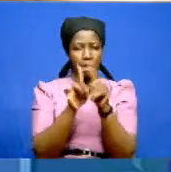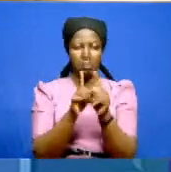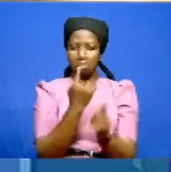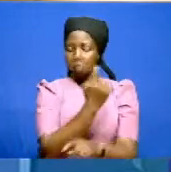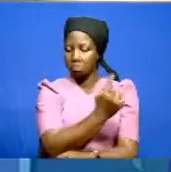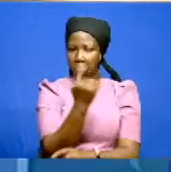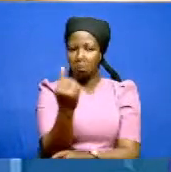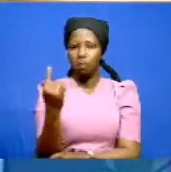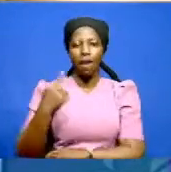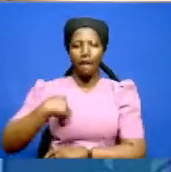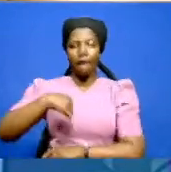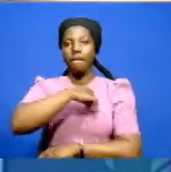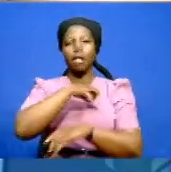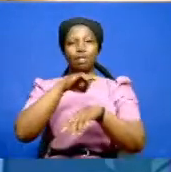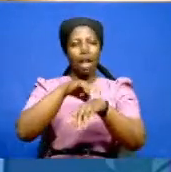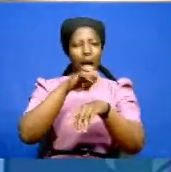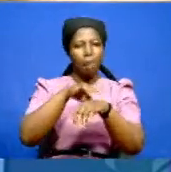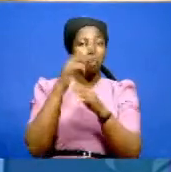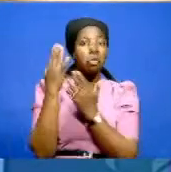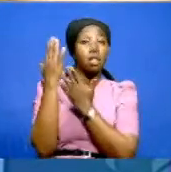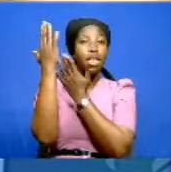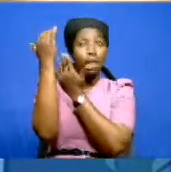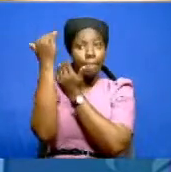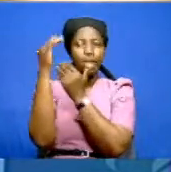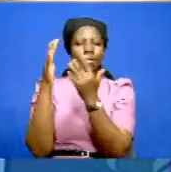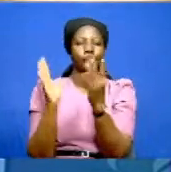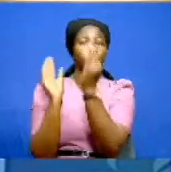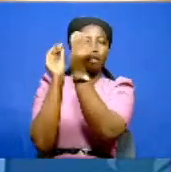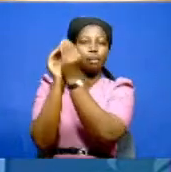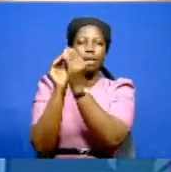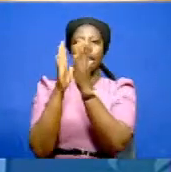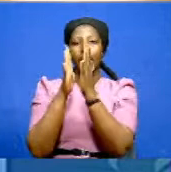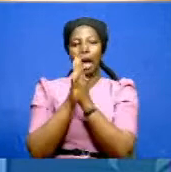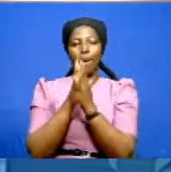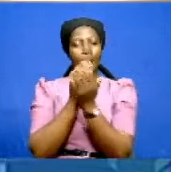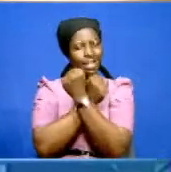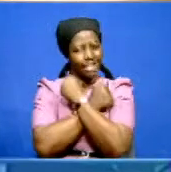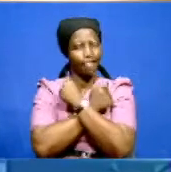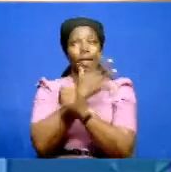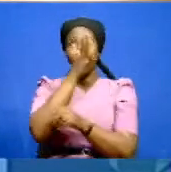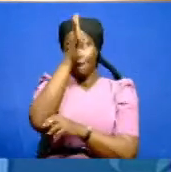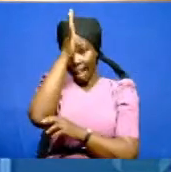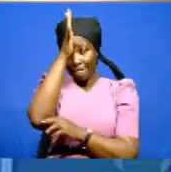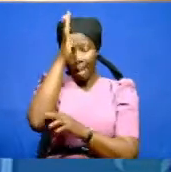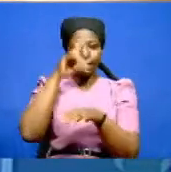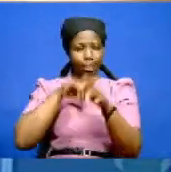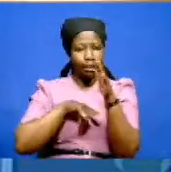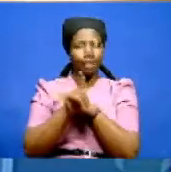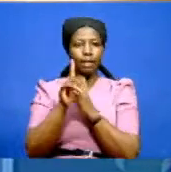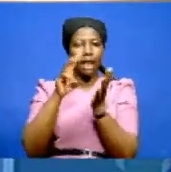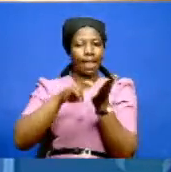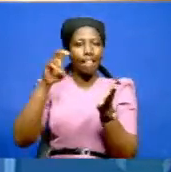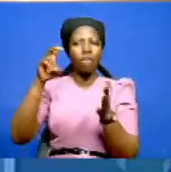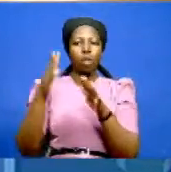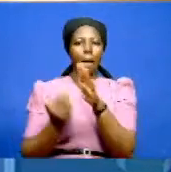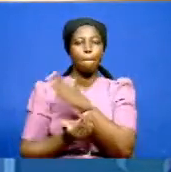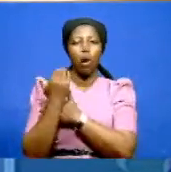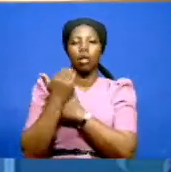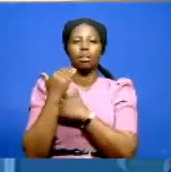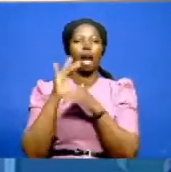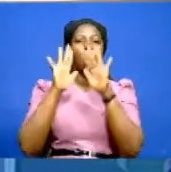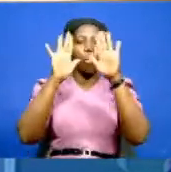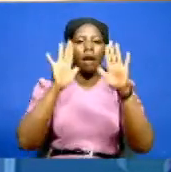us as we anticipate to meet our beloved dad in the resurrection morning, a wonderful